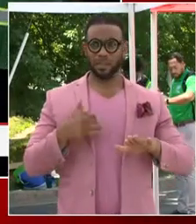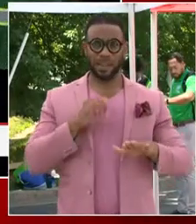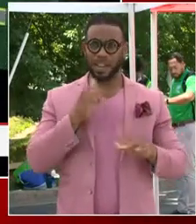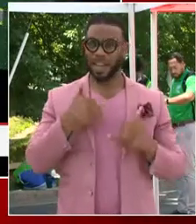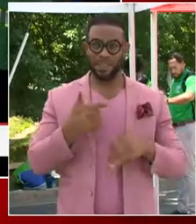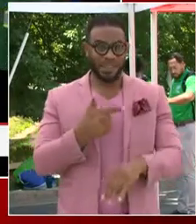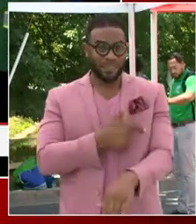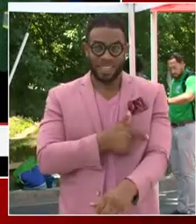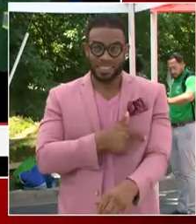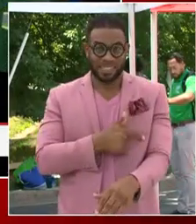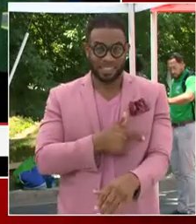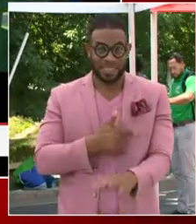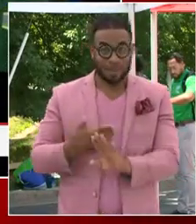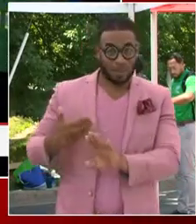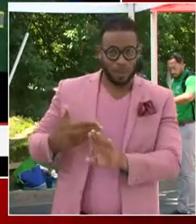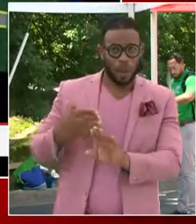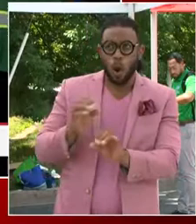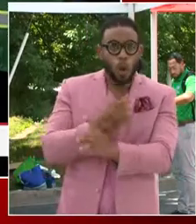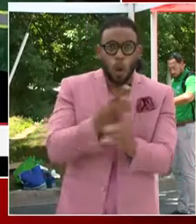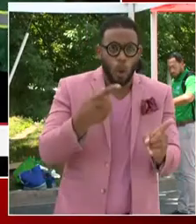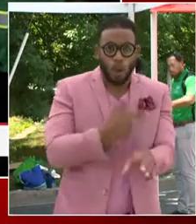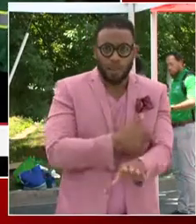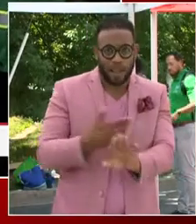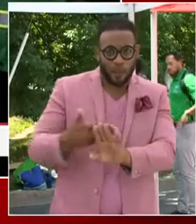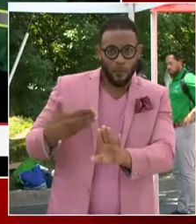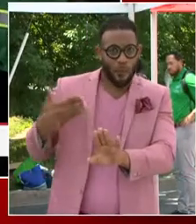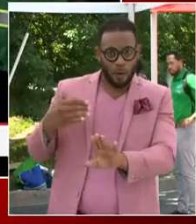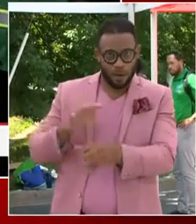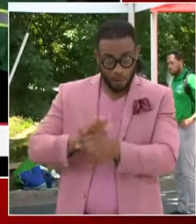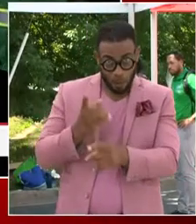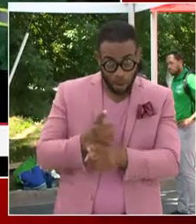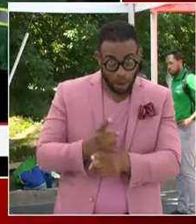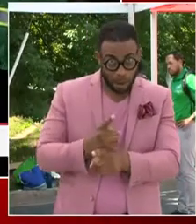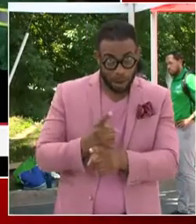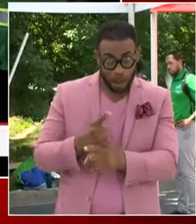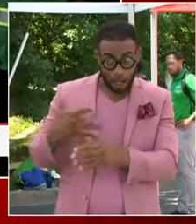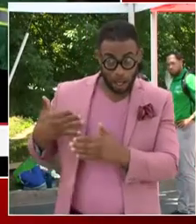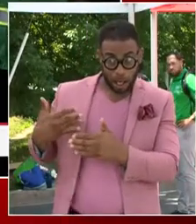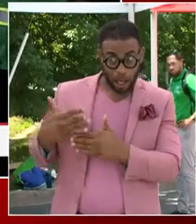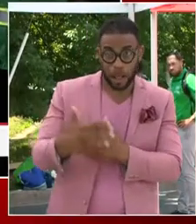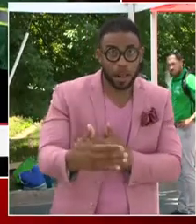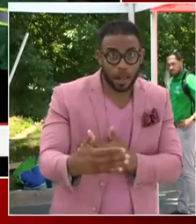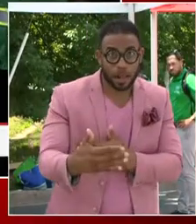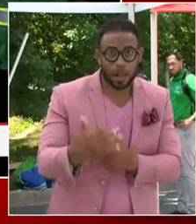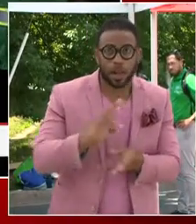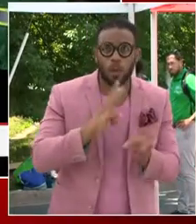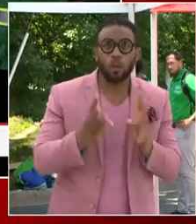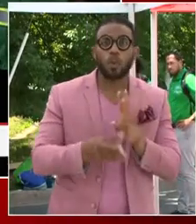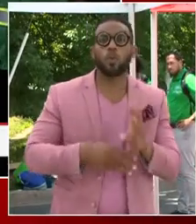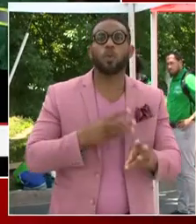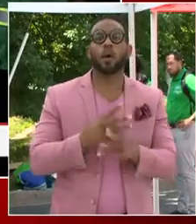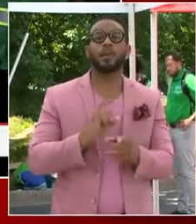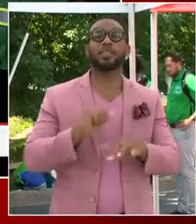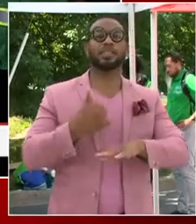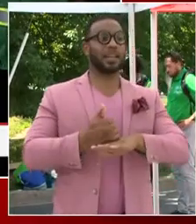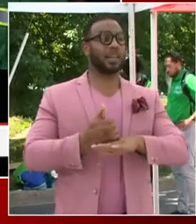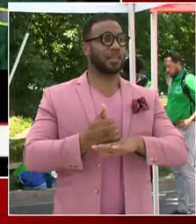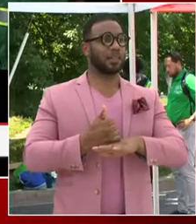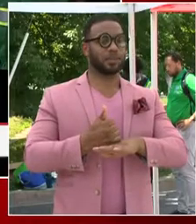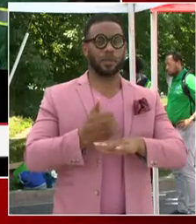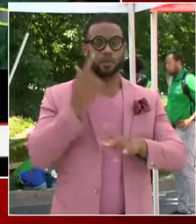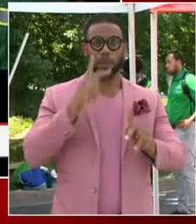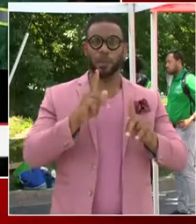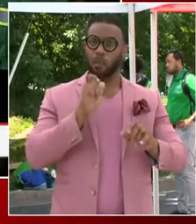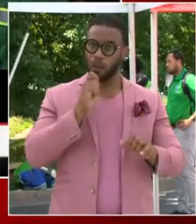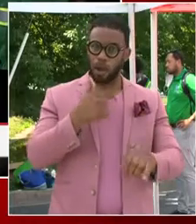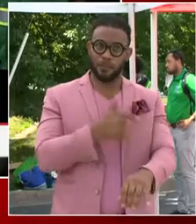have a vaccine and nobody was vaccinated. Fast forward, the world is now set up for people